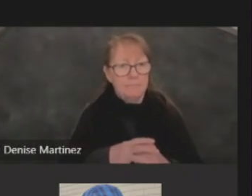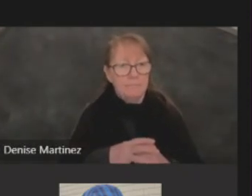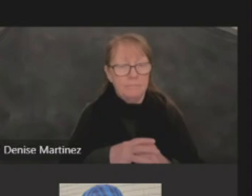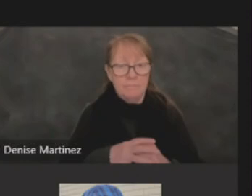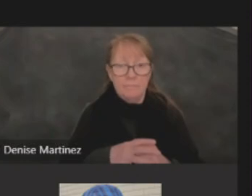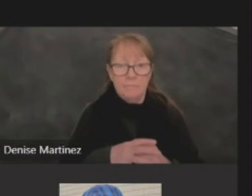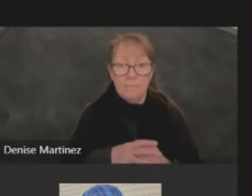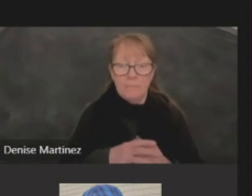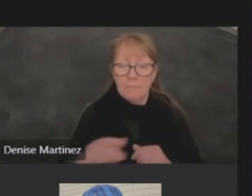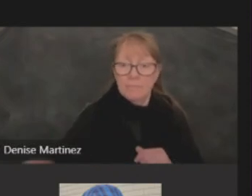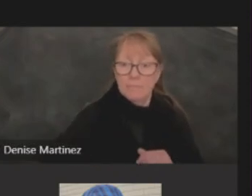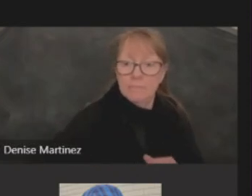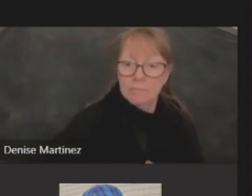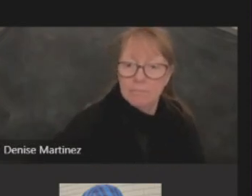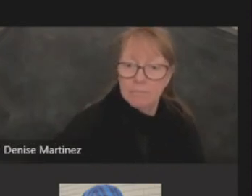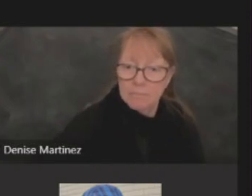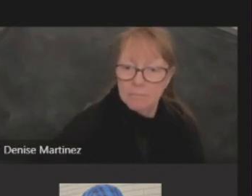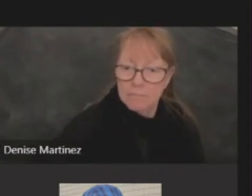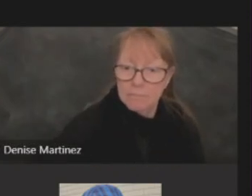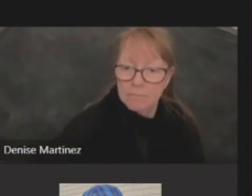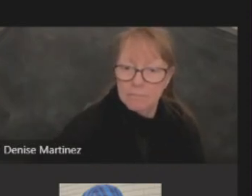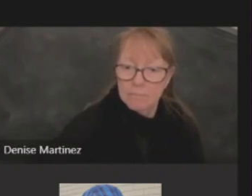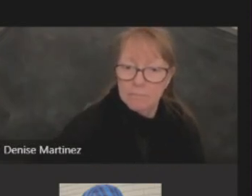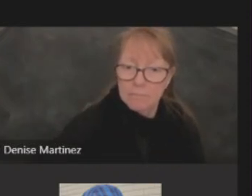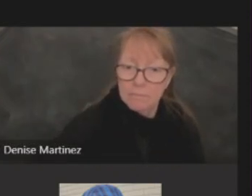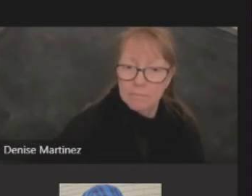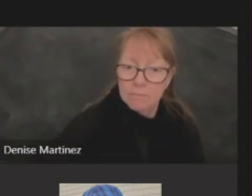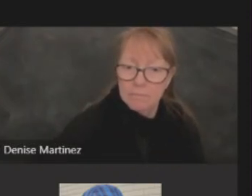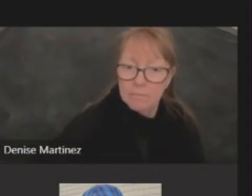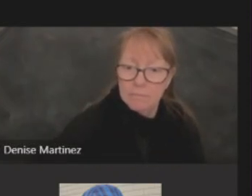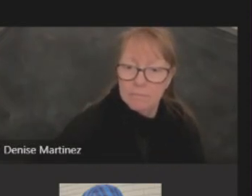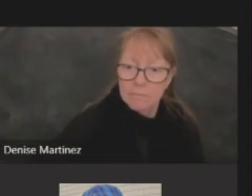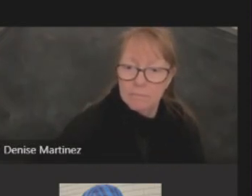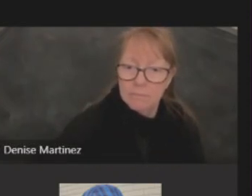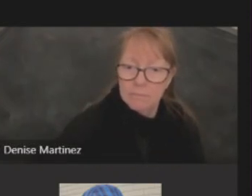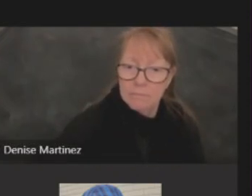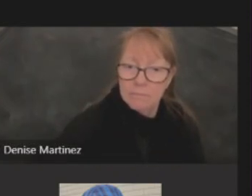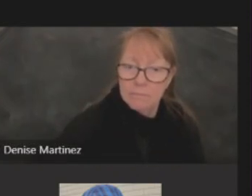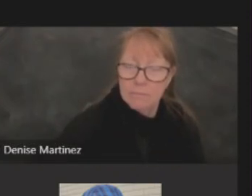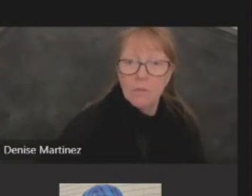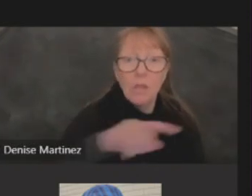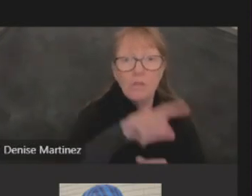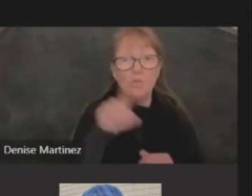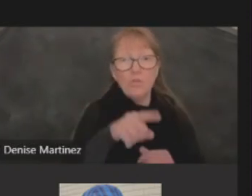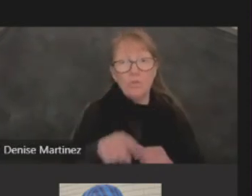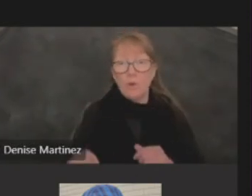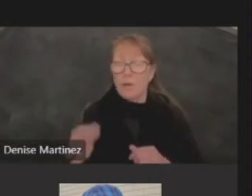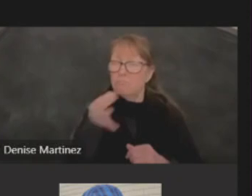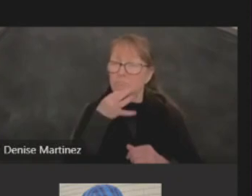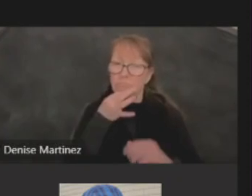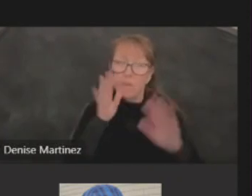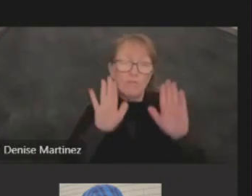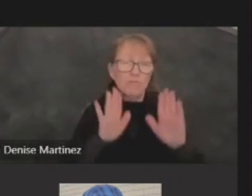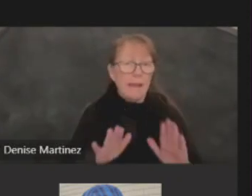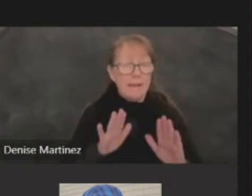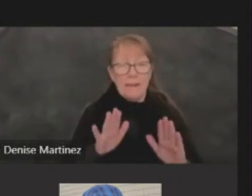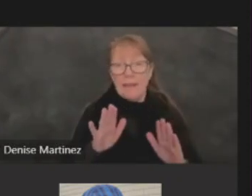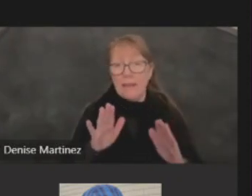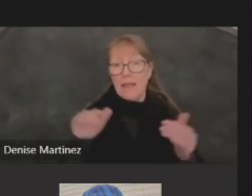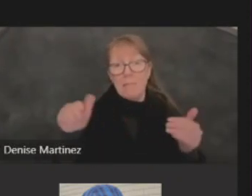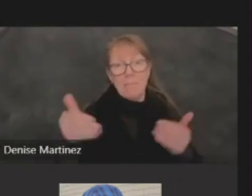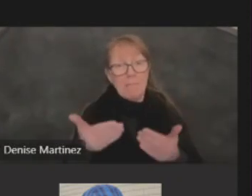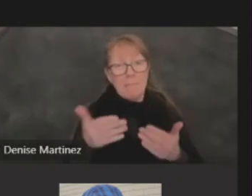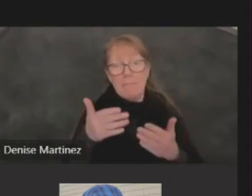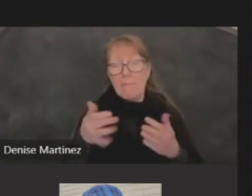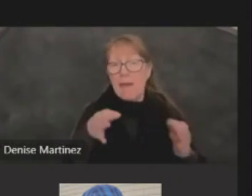as you guys, and you're such great ambassadors to the city. I hope you can join me next Wednesday, March 5th. All the meetings